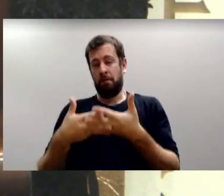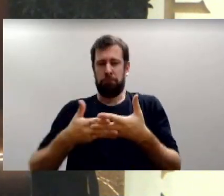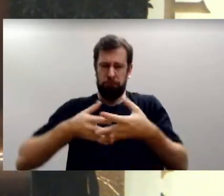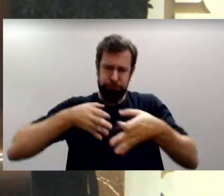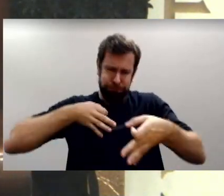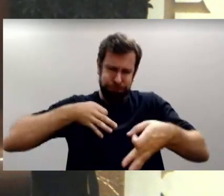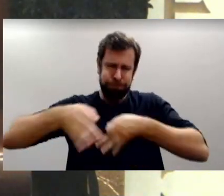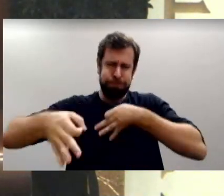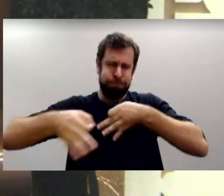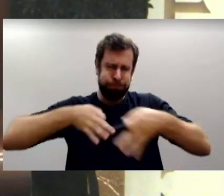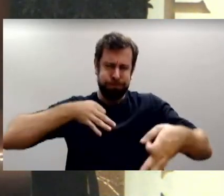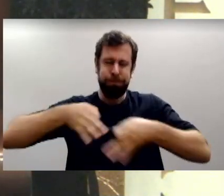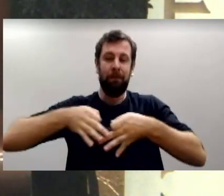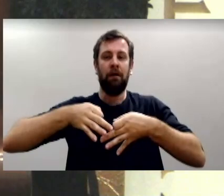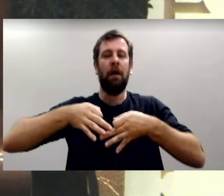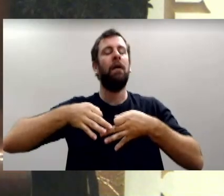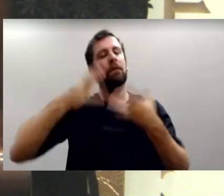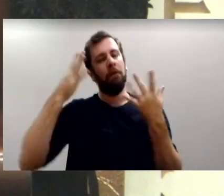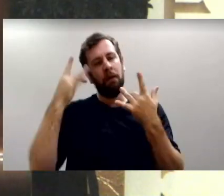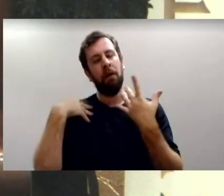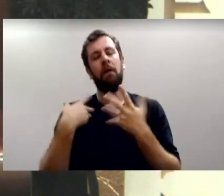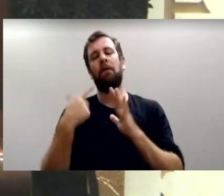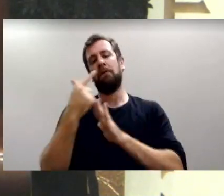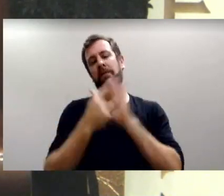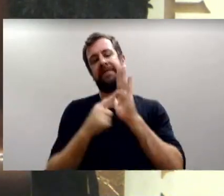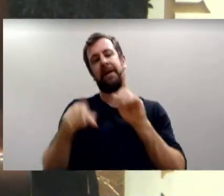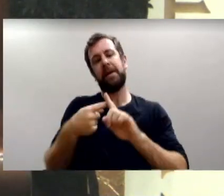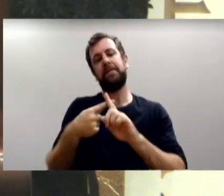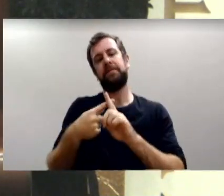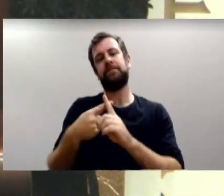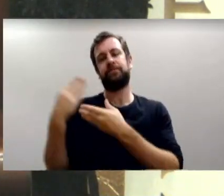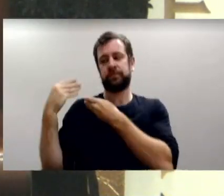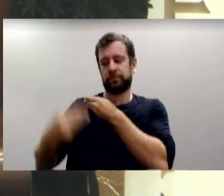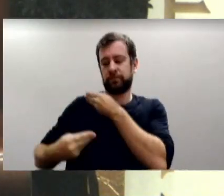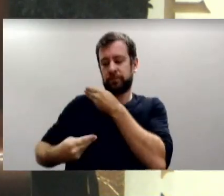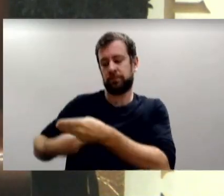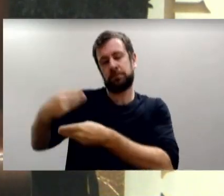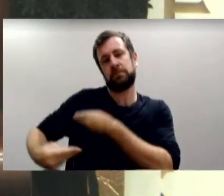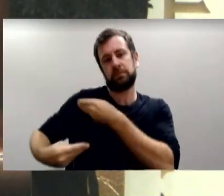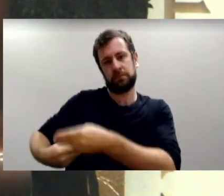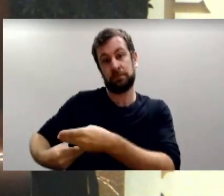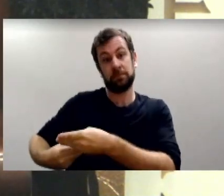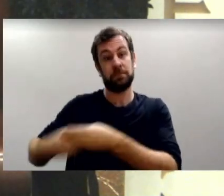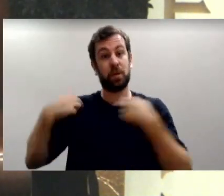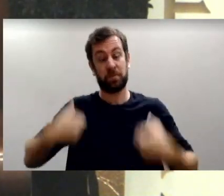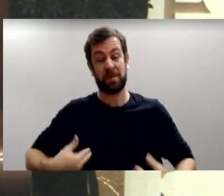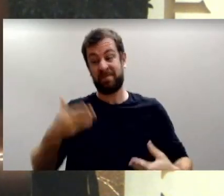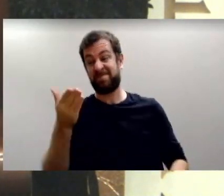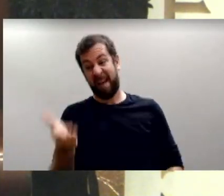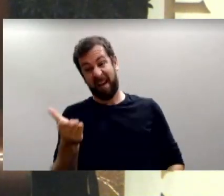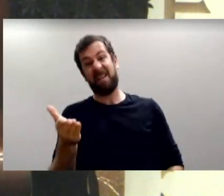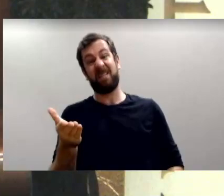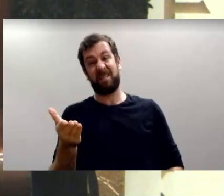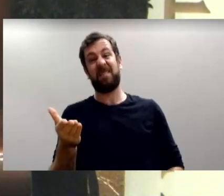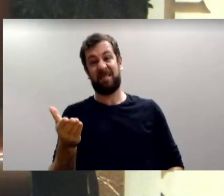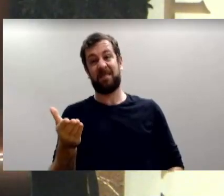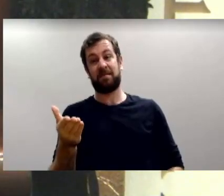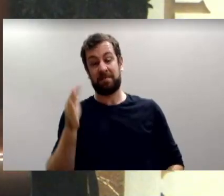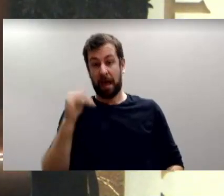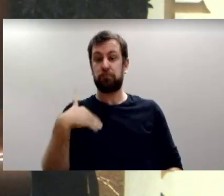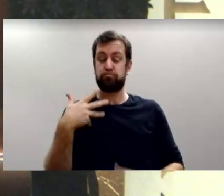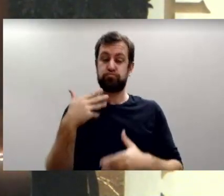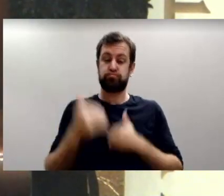For example, the laws of inheritance. This will be, as long as human beings are there, this process of